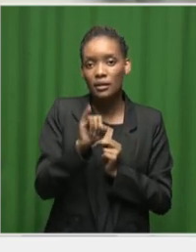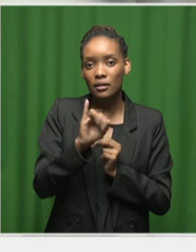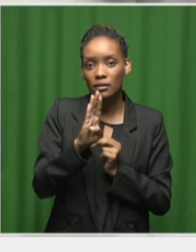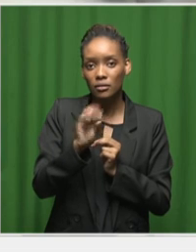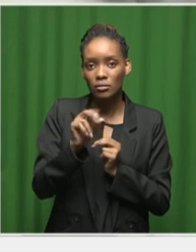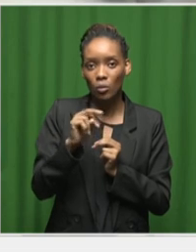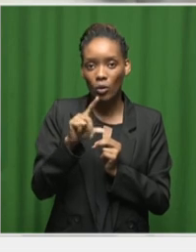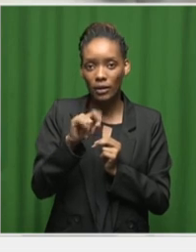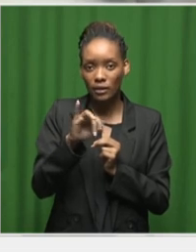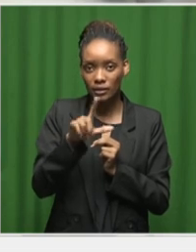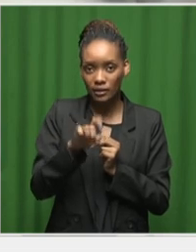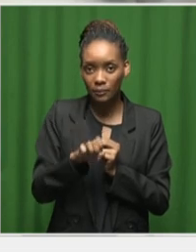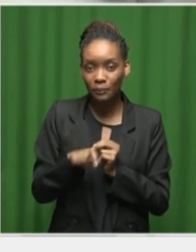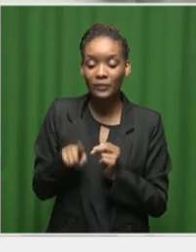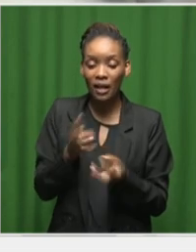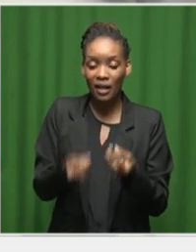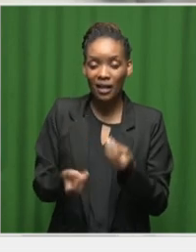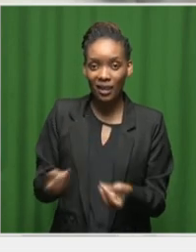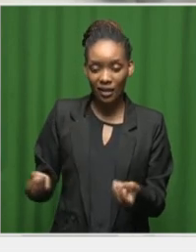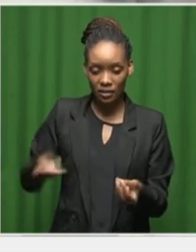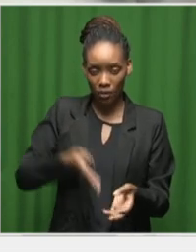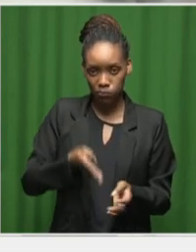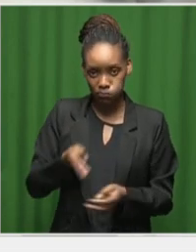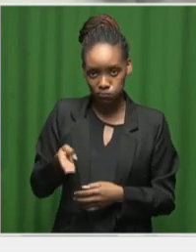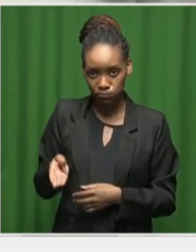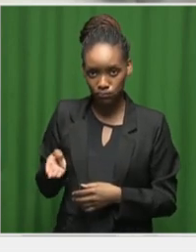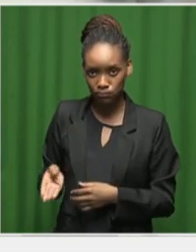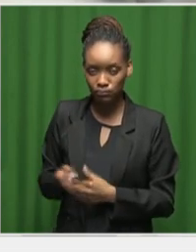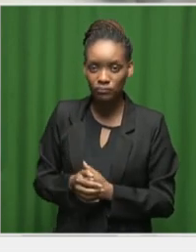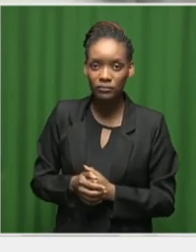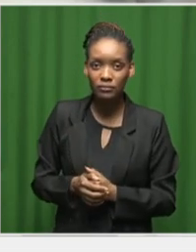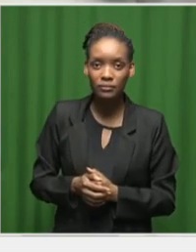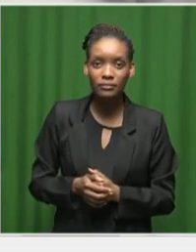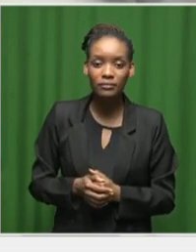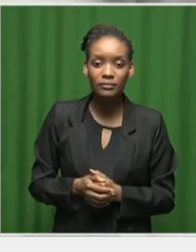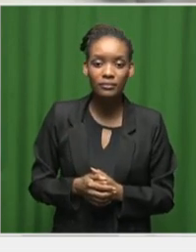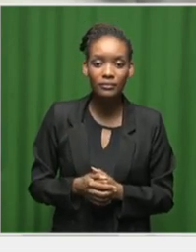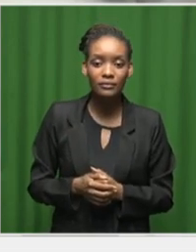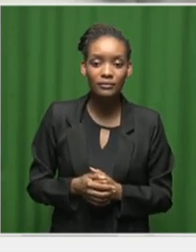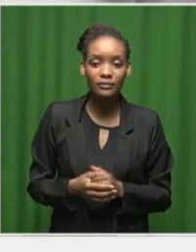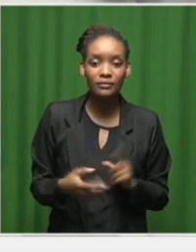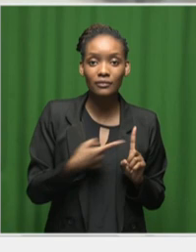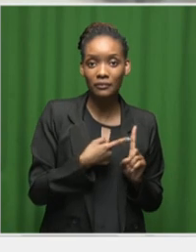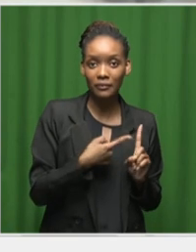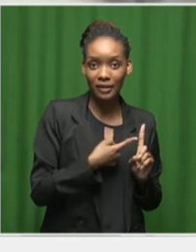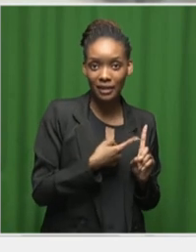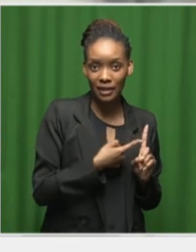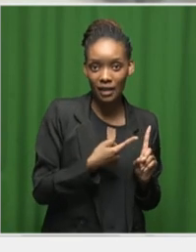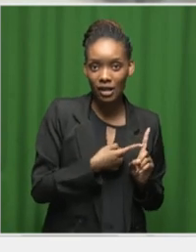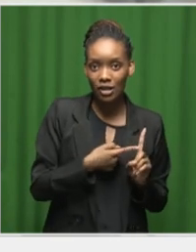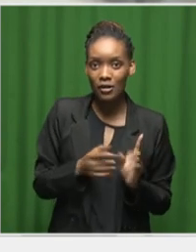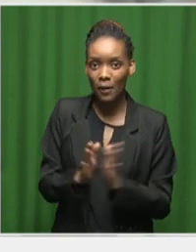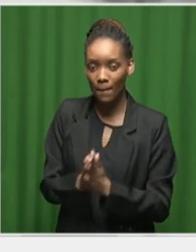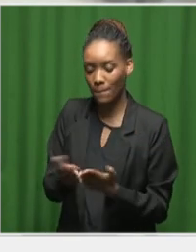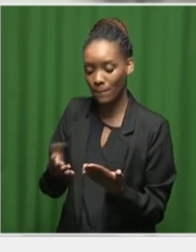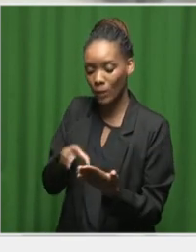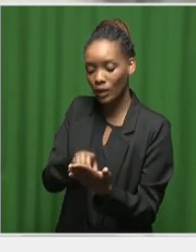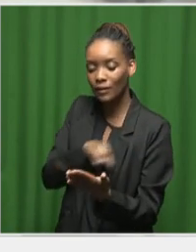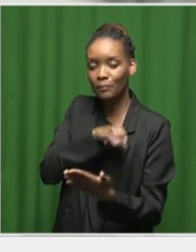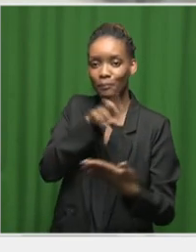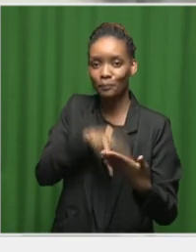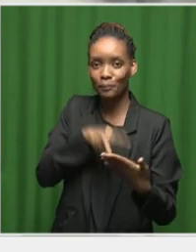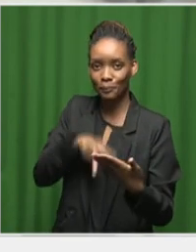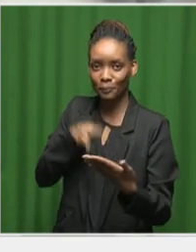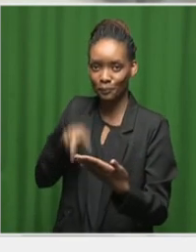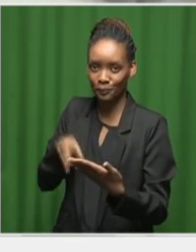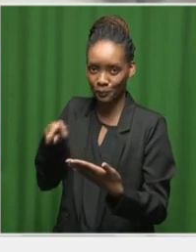present there. We had the judge reading part of the book. Children read